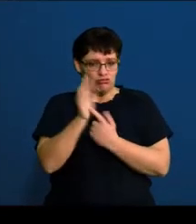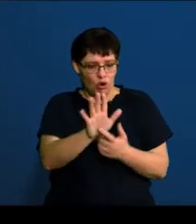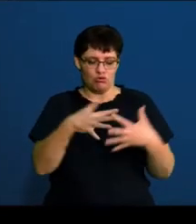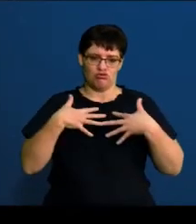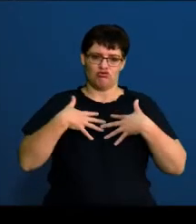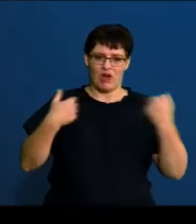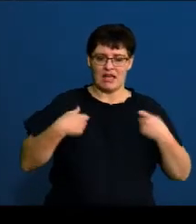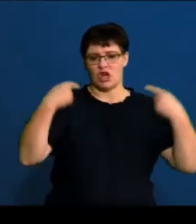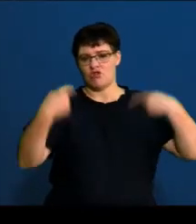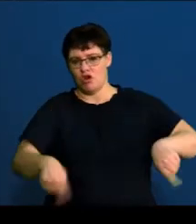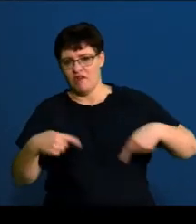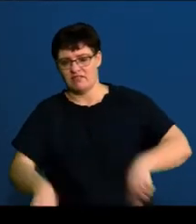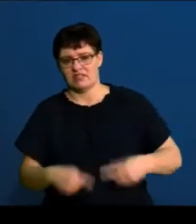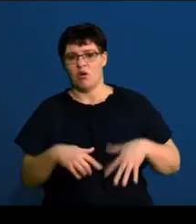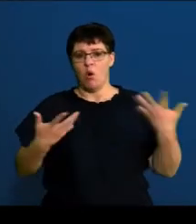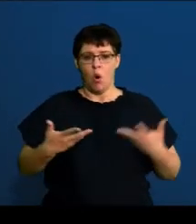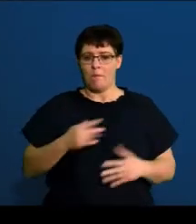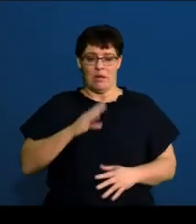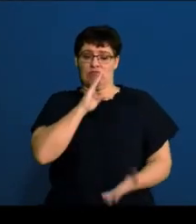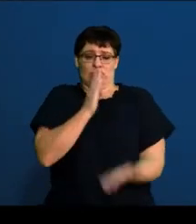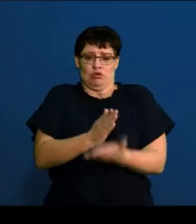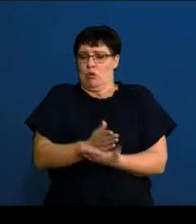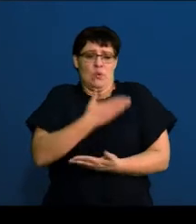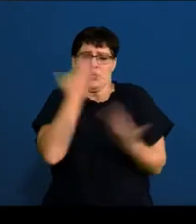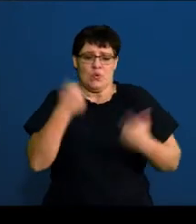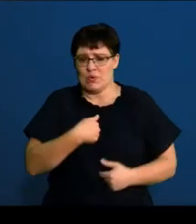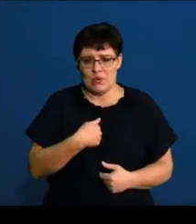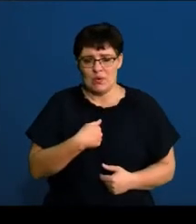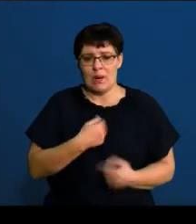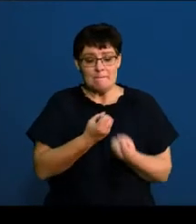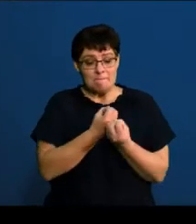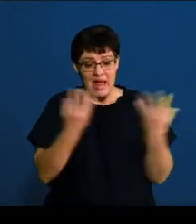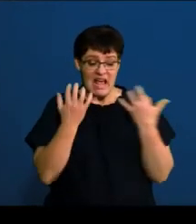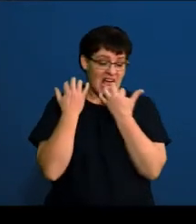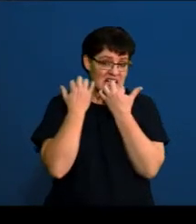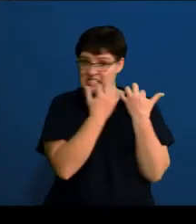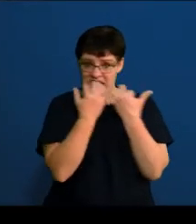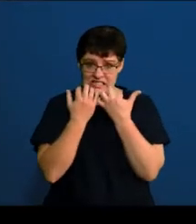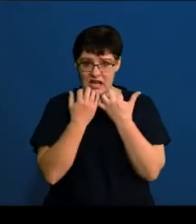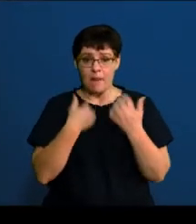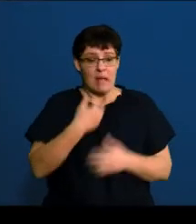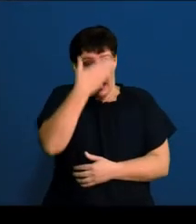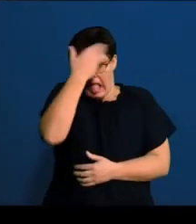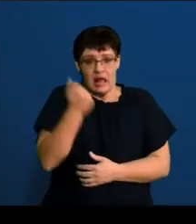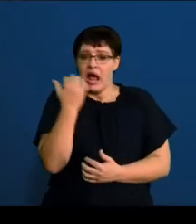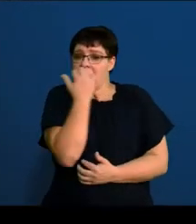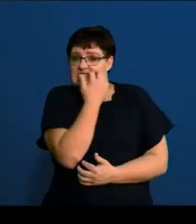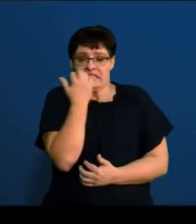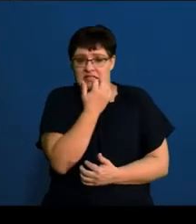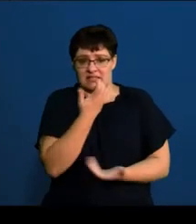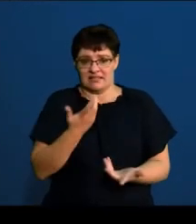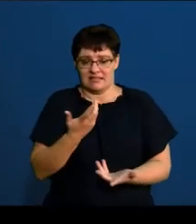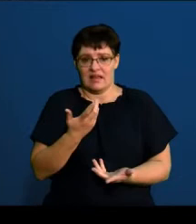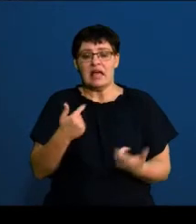stress, nervousness, or insecurity. Oftentimes, people bite their nails without even realizing it. So it's a